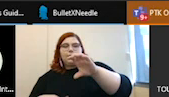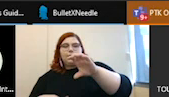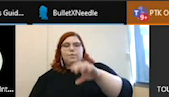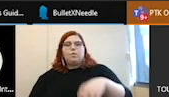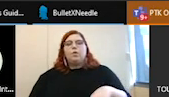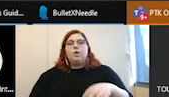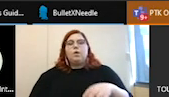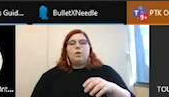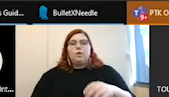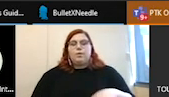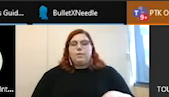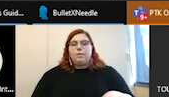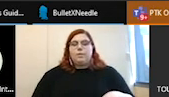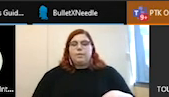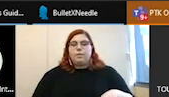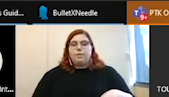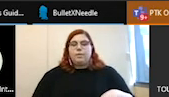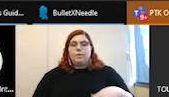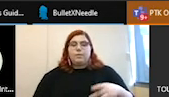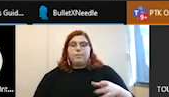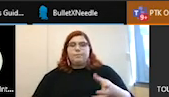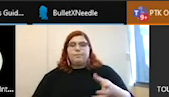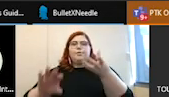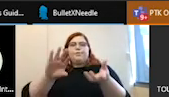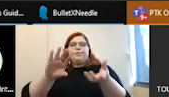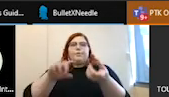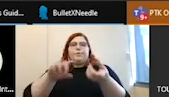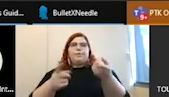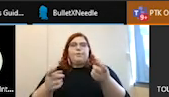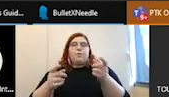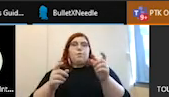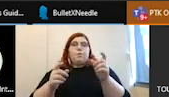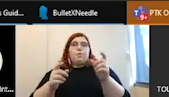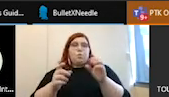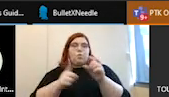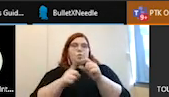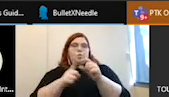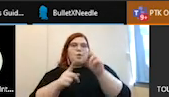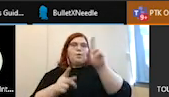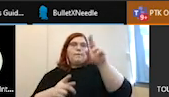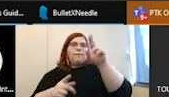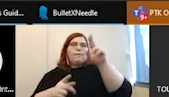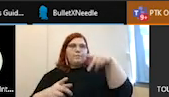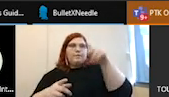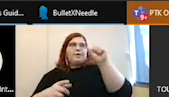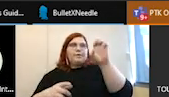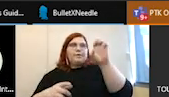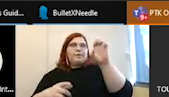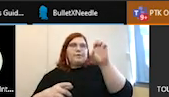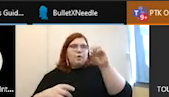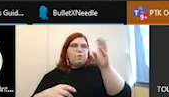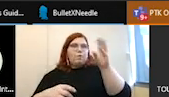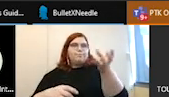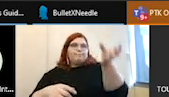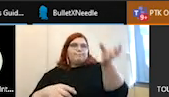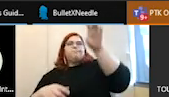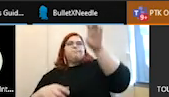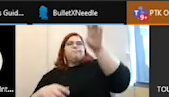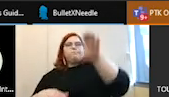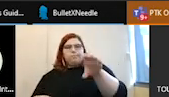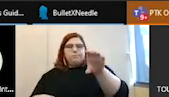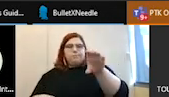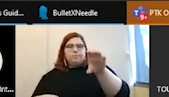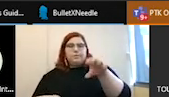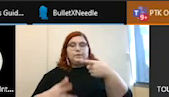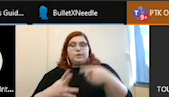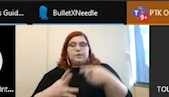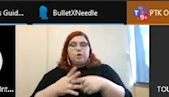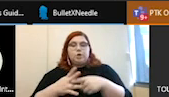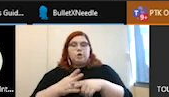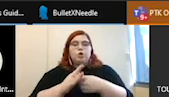up here, upside down. And then he started